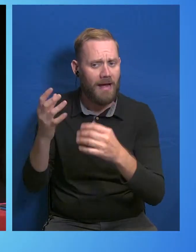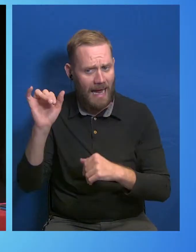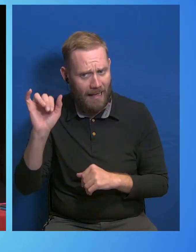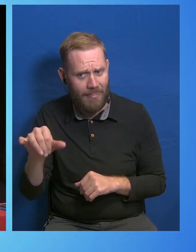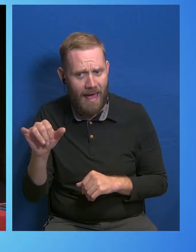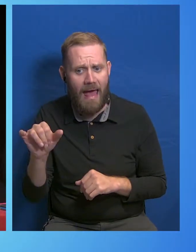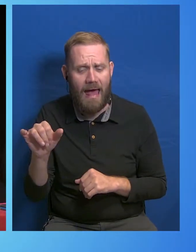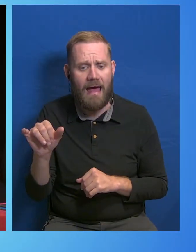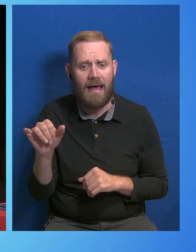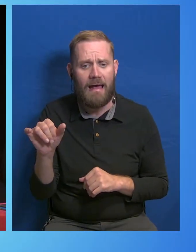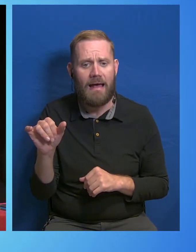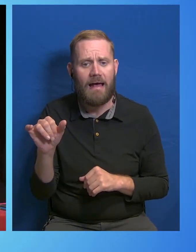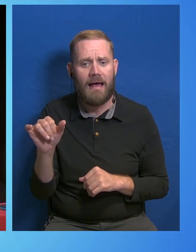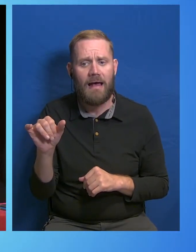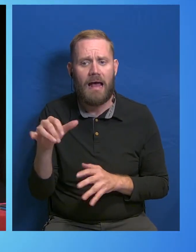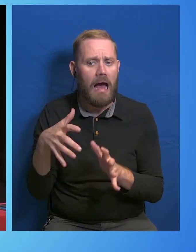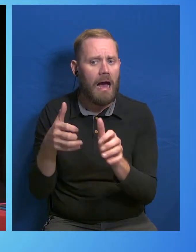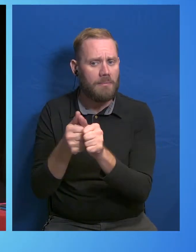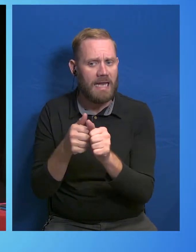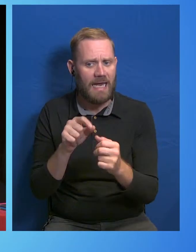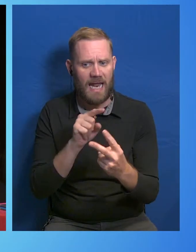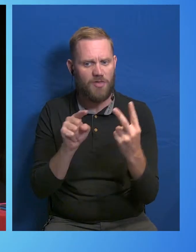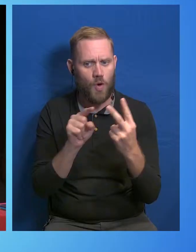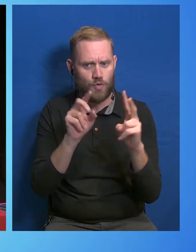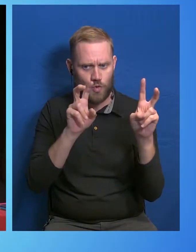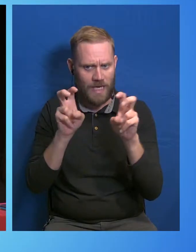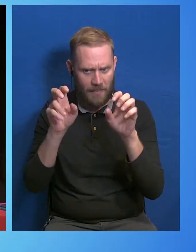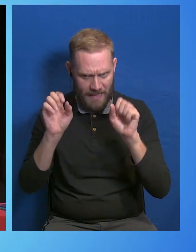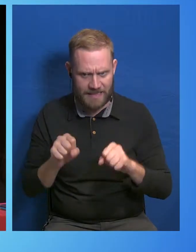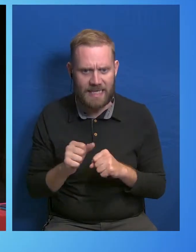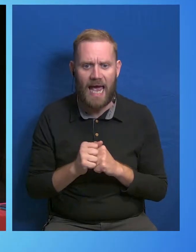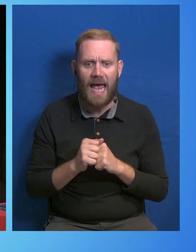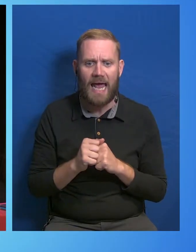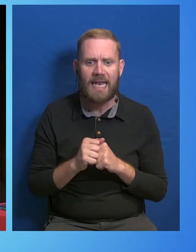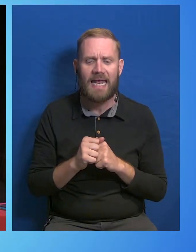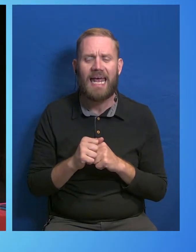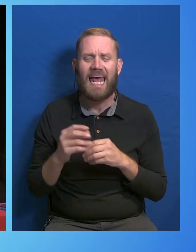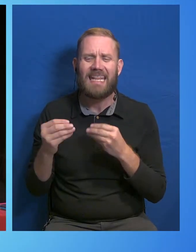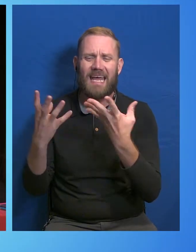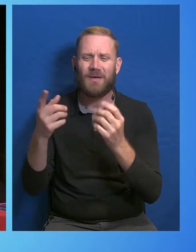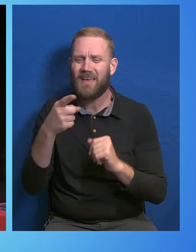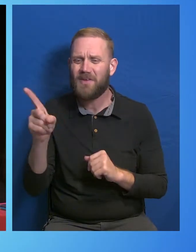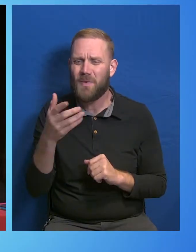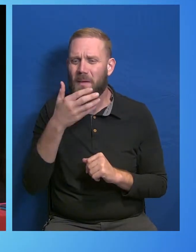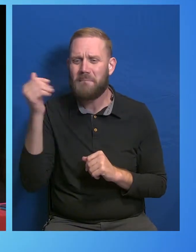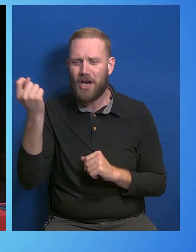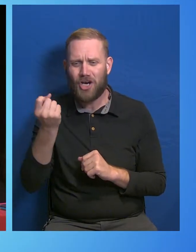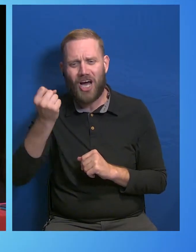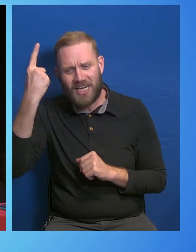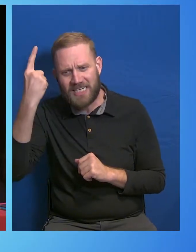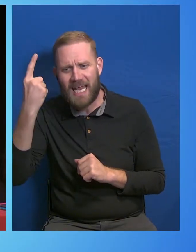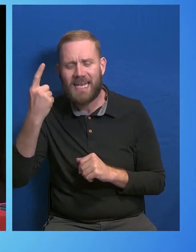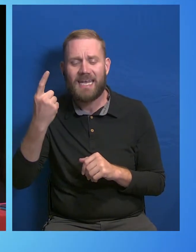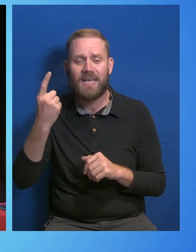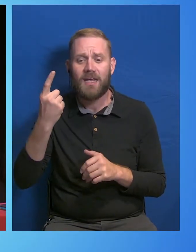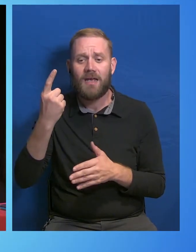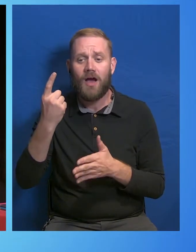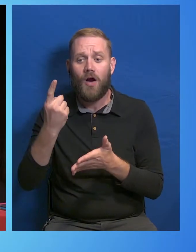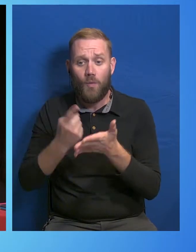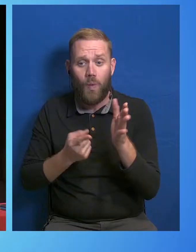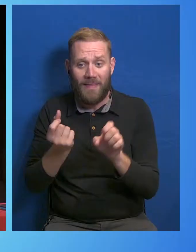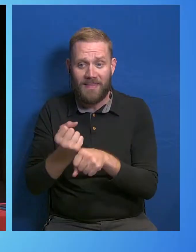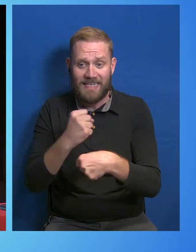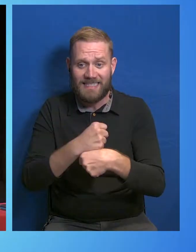update on those two topics. And that would just give the board a better understanding of the decisions that we have